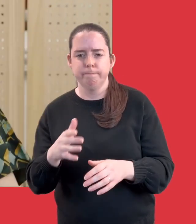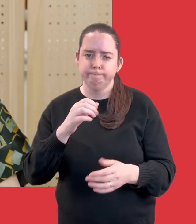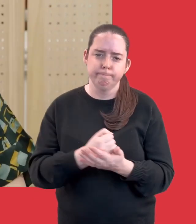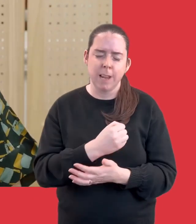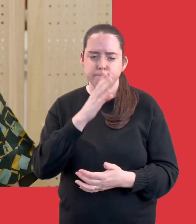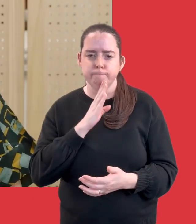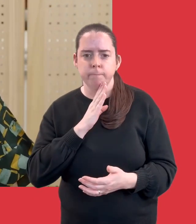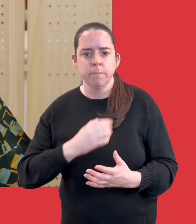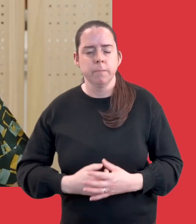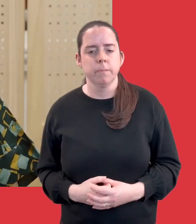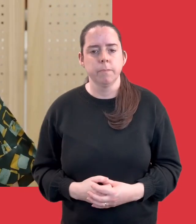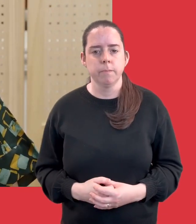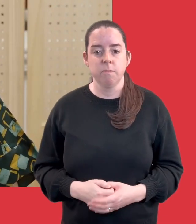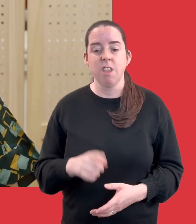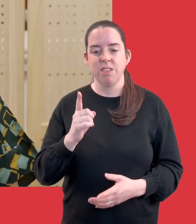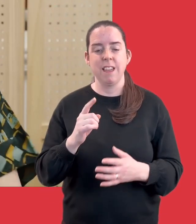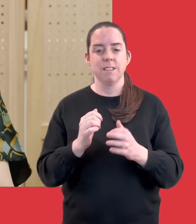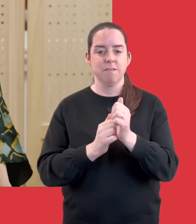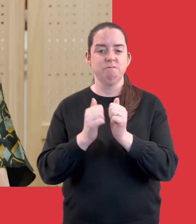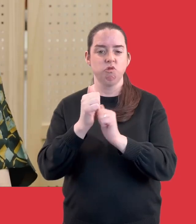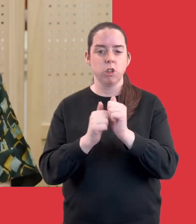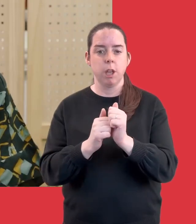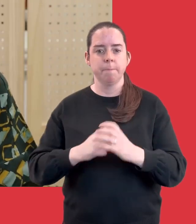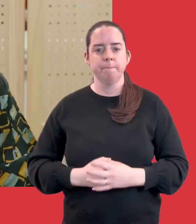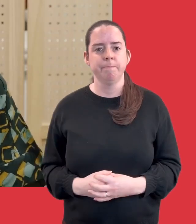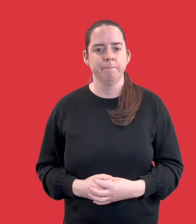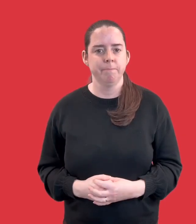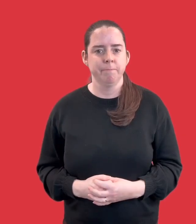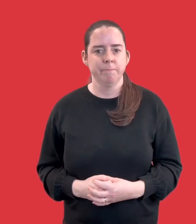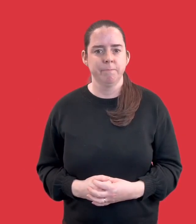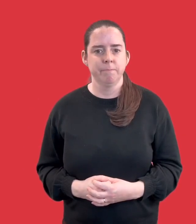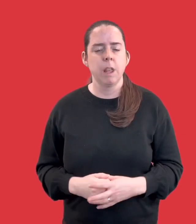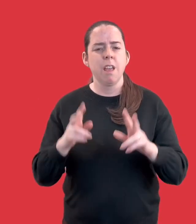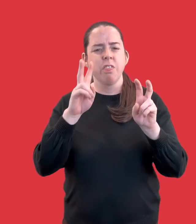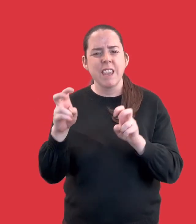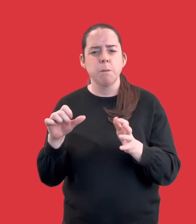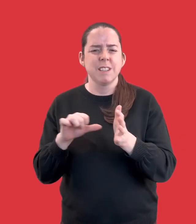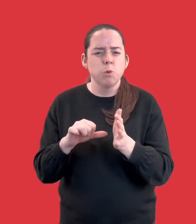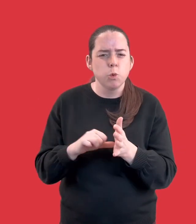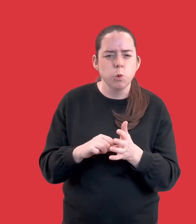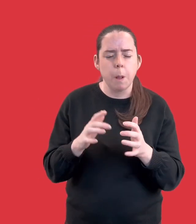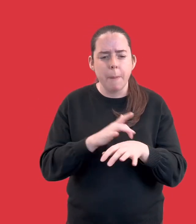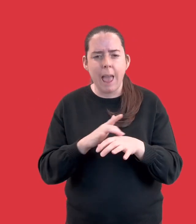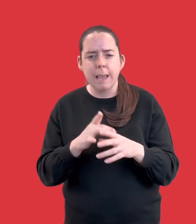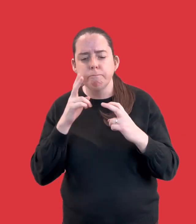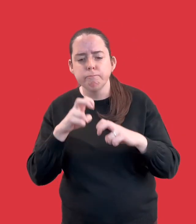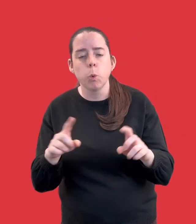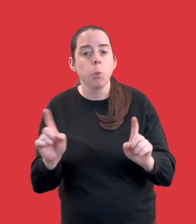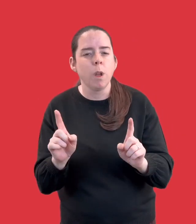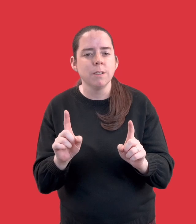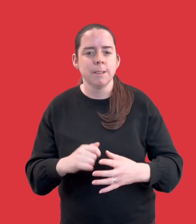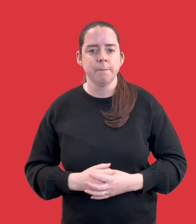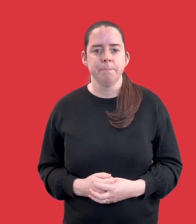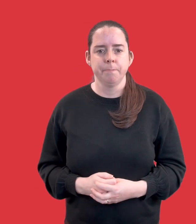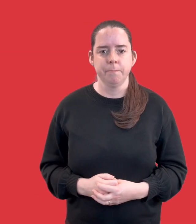passes. And that's the framework. What themes and issues does the play